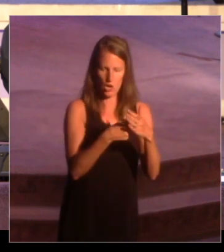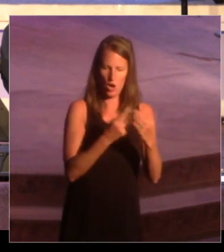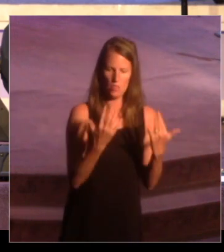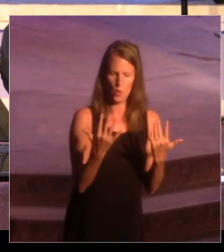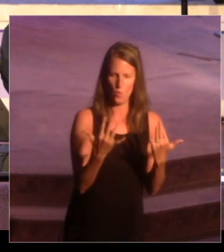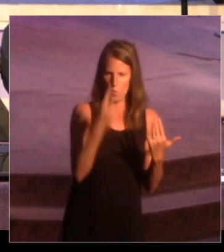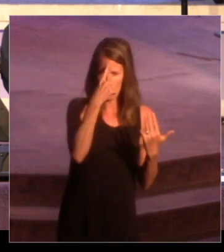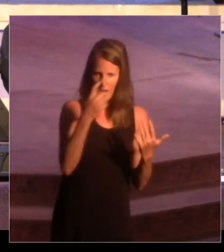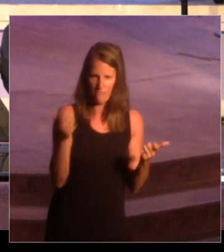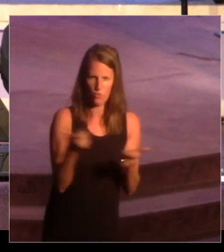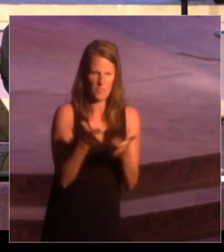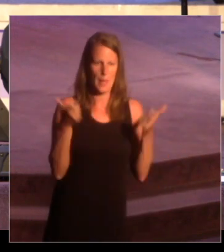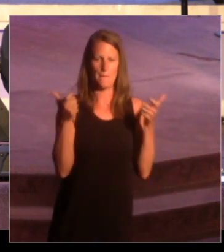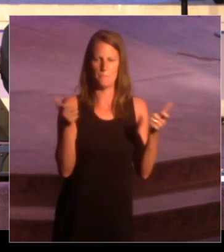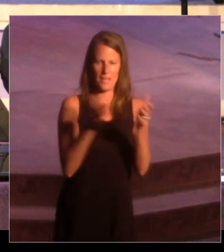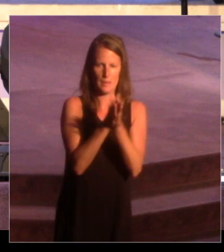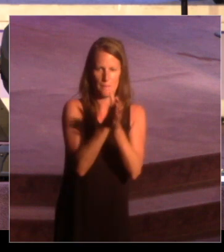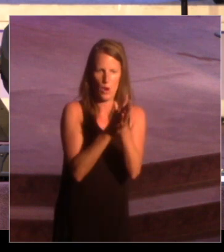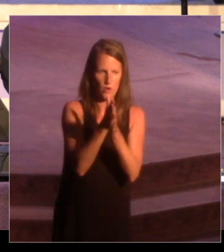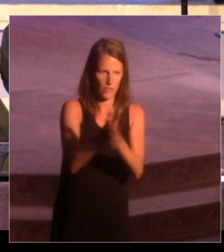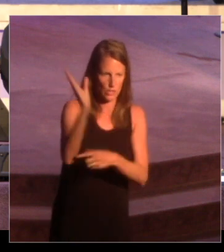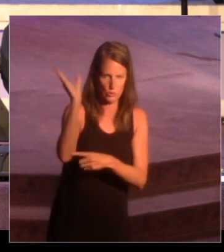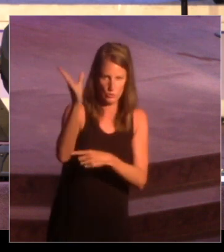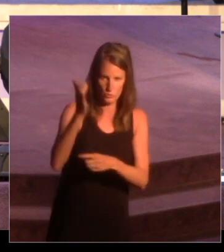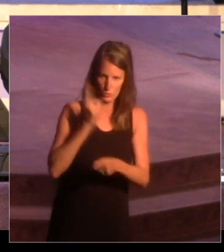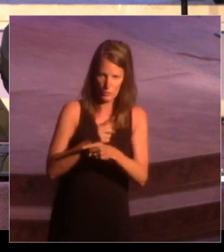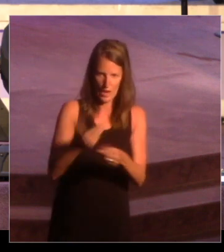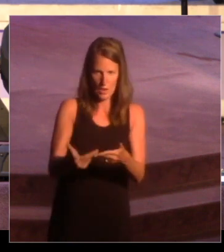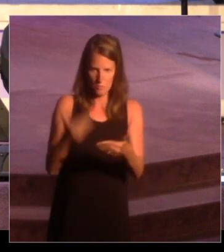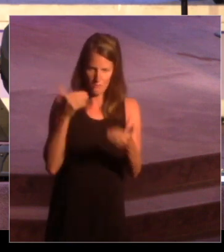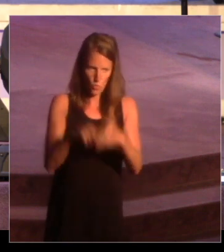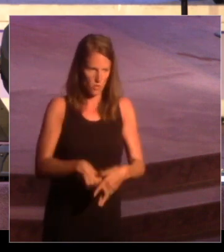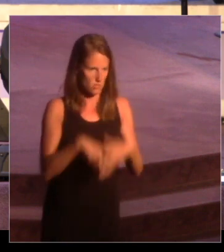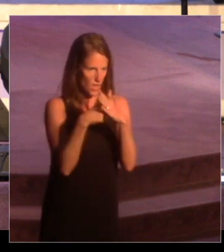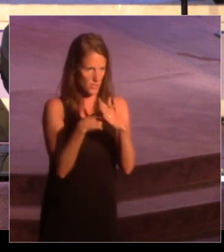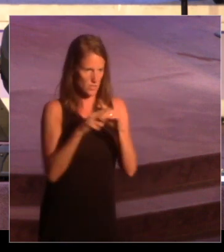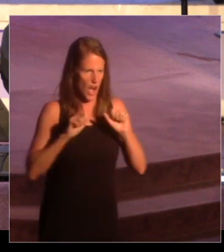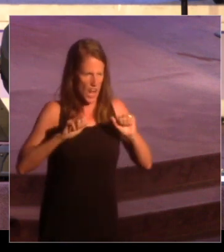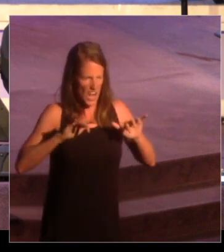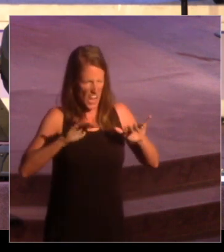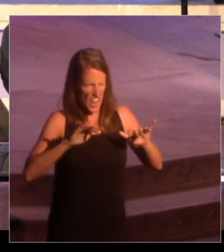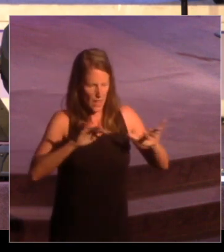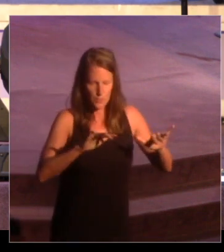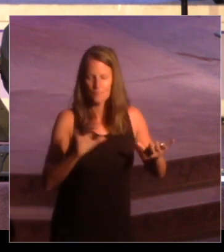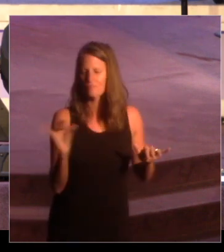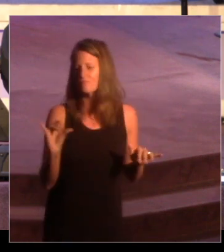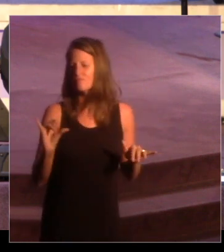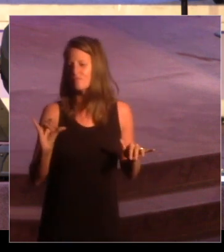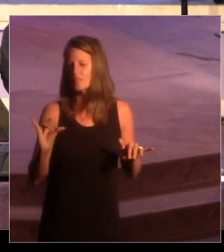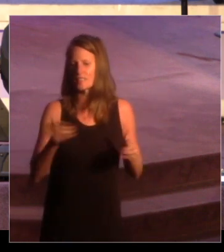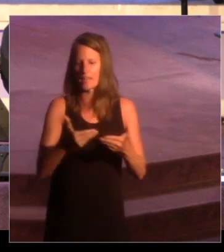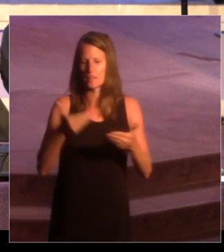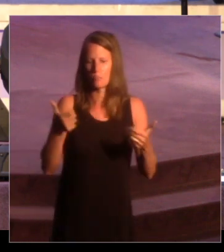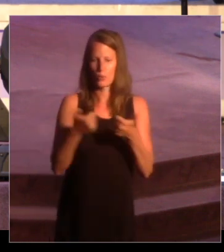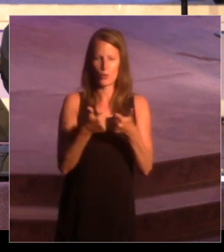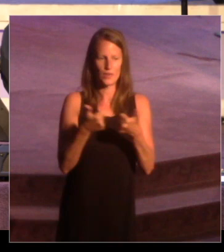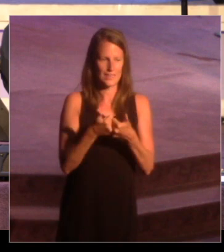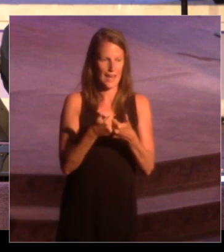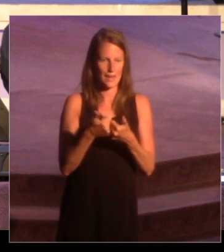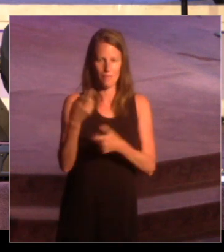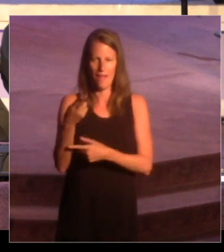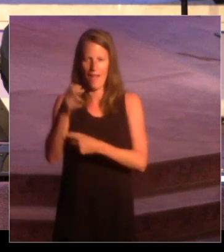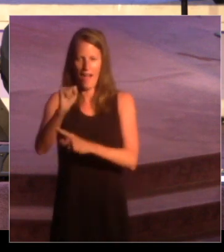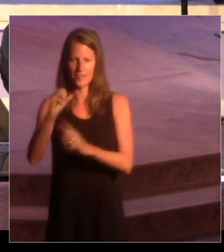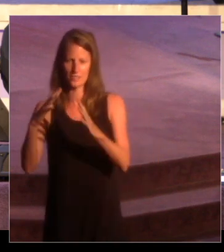for that big motivational speech before they go into battle. It's kind of like the pregame speech from a high